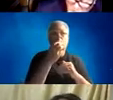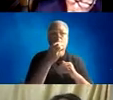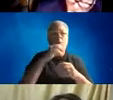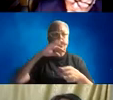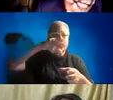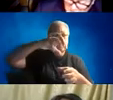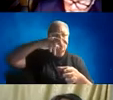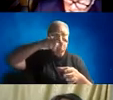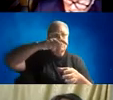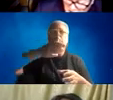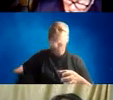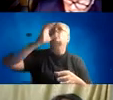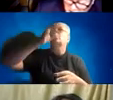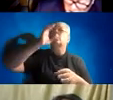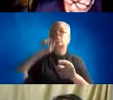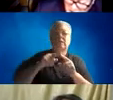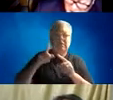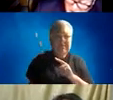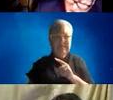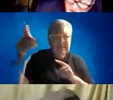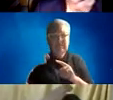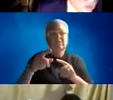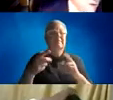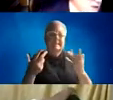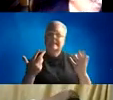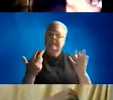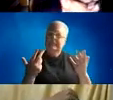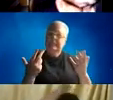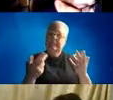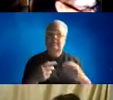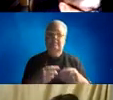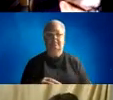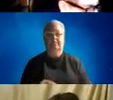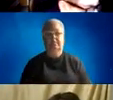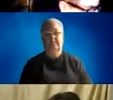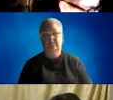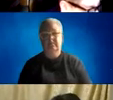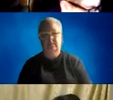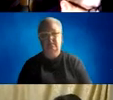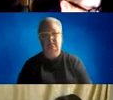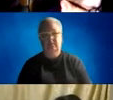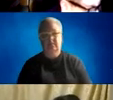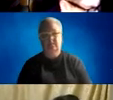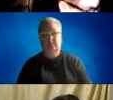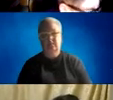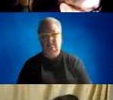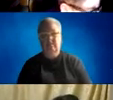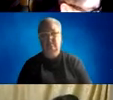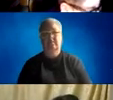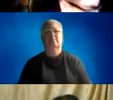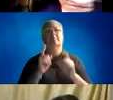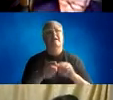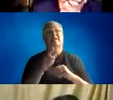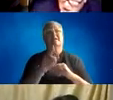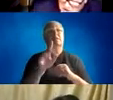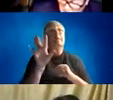an indicator for number 3. Yeah. I think that's a good one. Number of adapted toilets yes, would